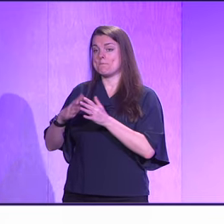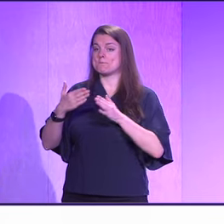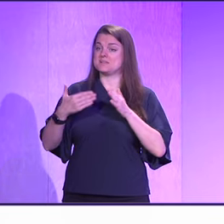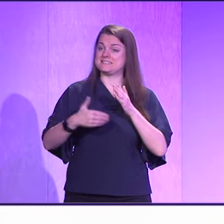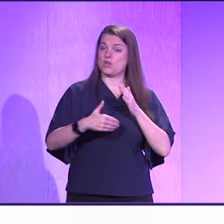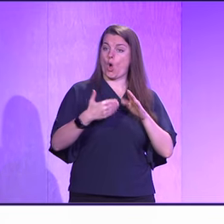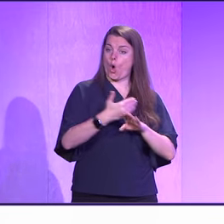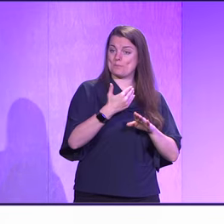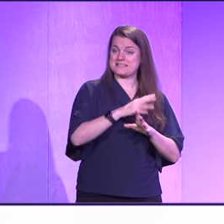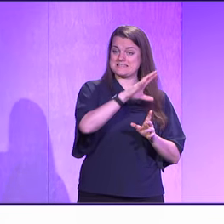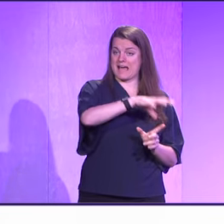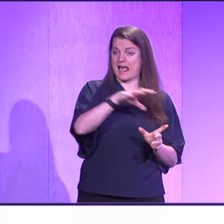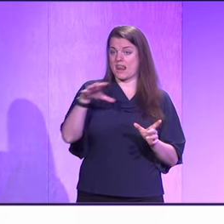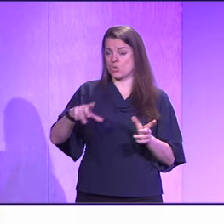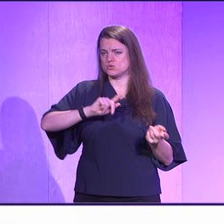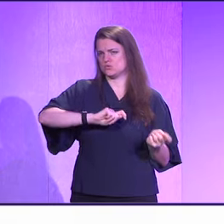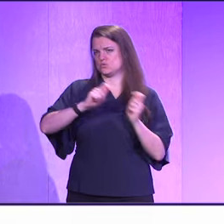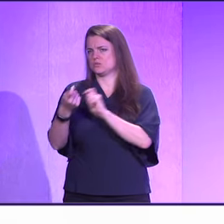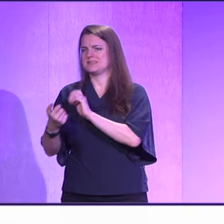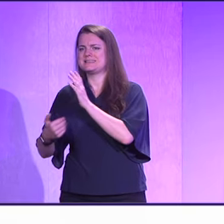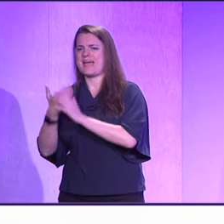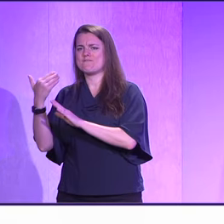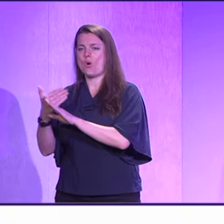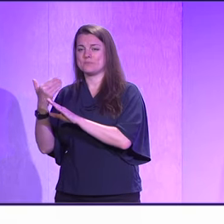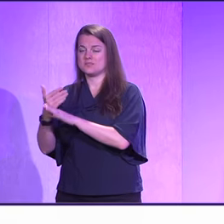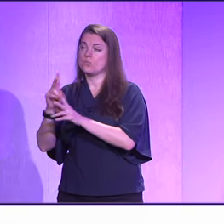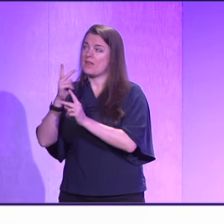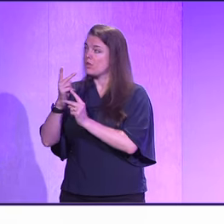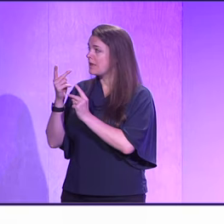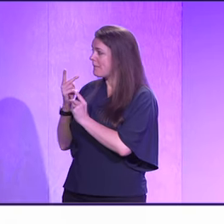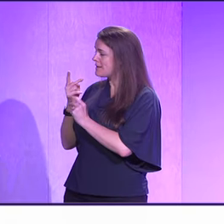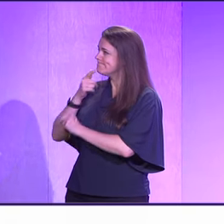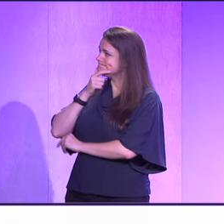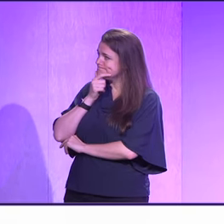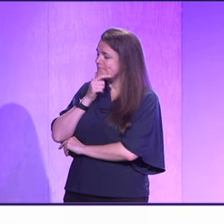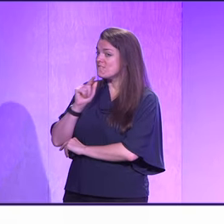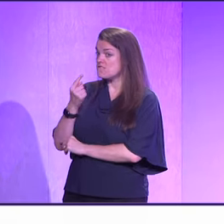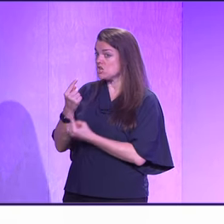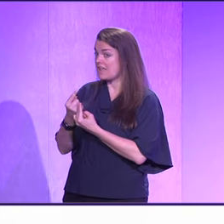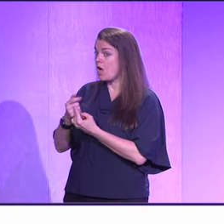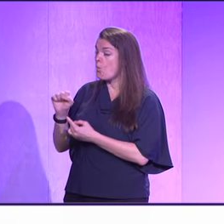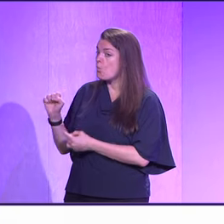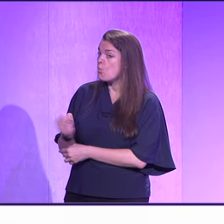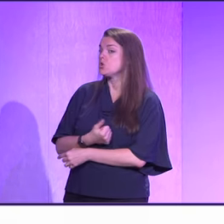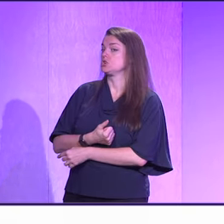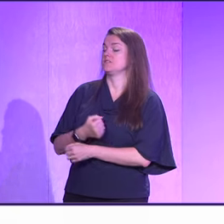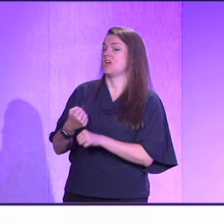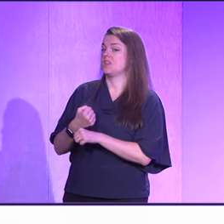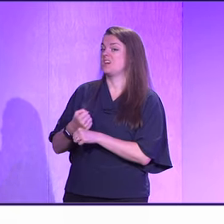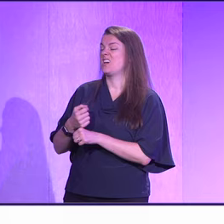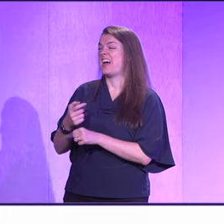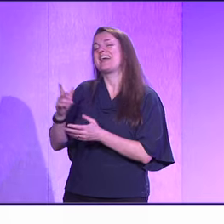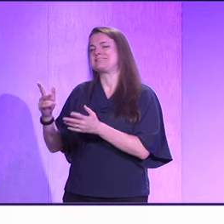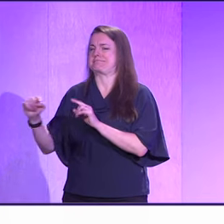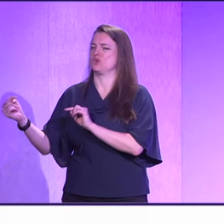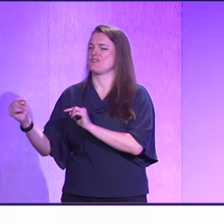and helping them with their digital transformation? The first thing I would have done, this is controversial within the organization, is I would have done Kubernetes